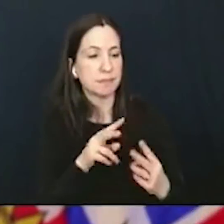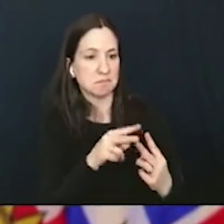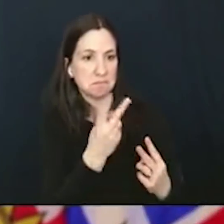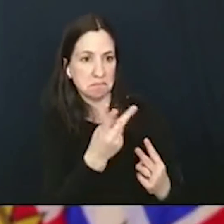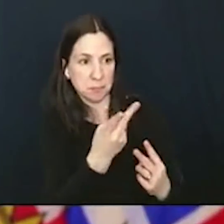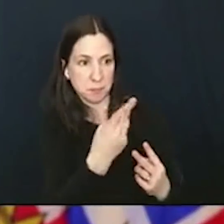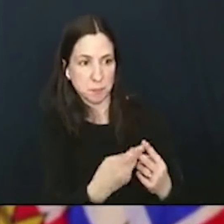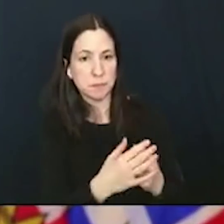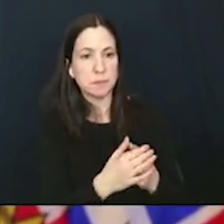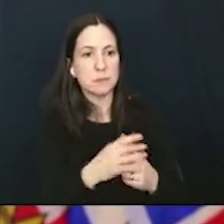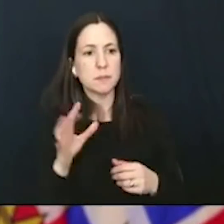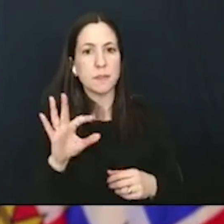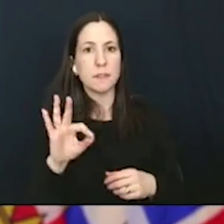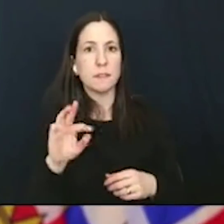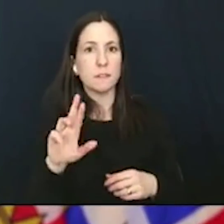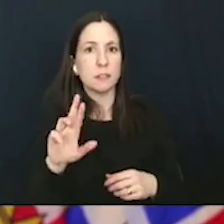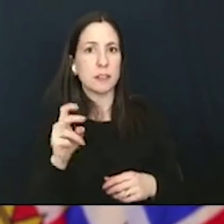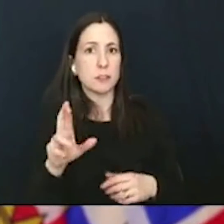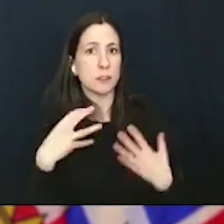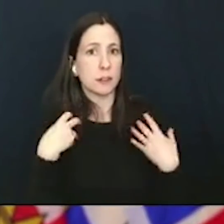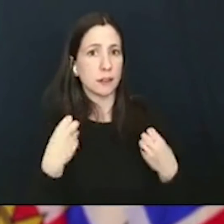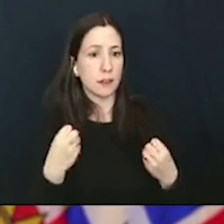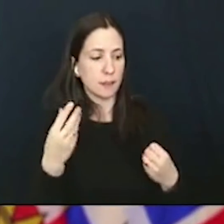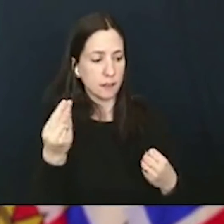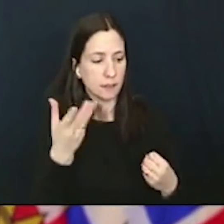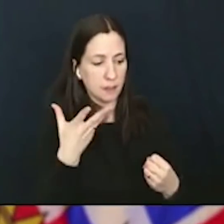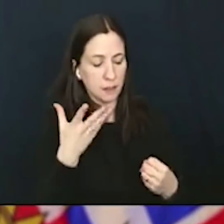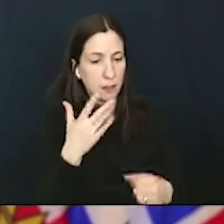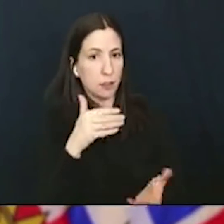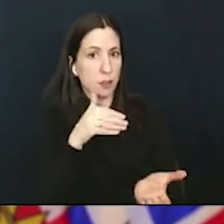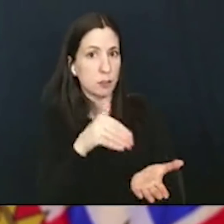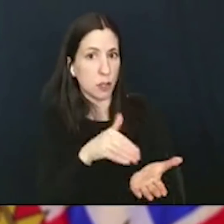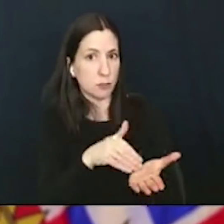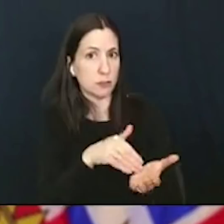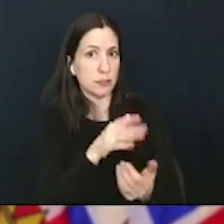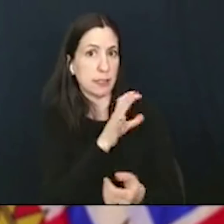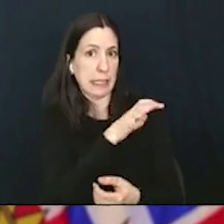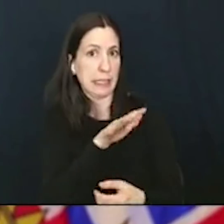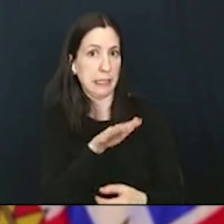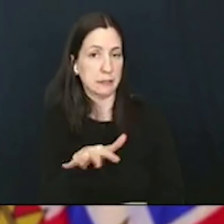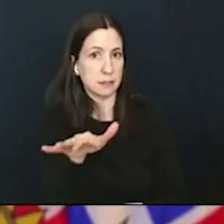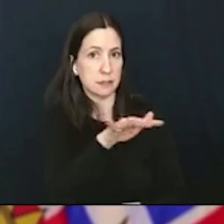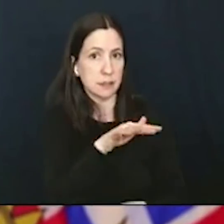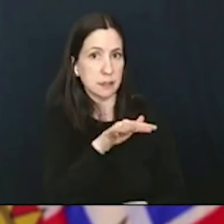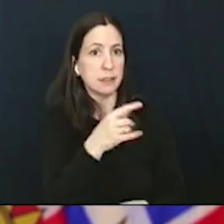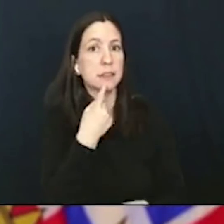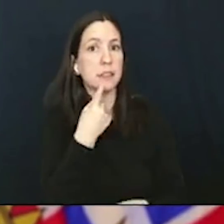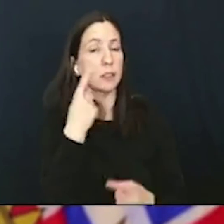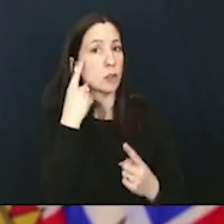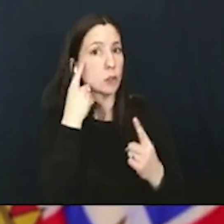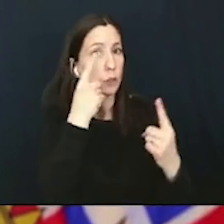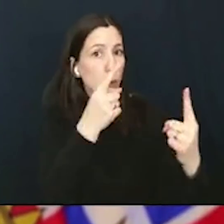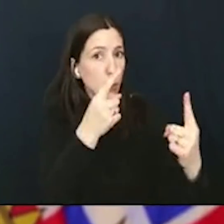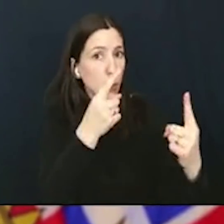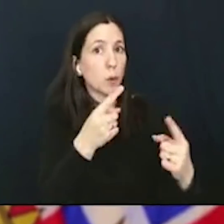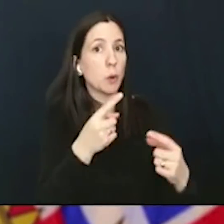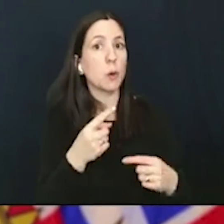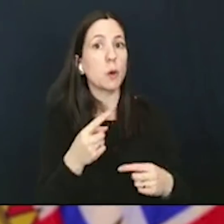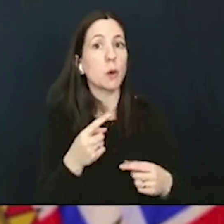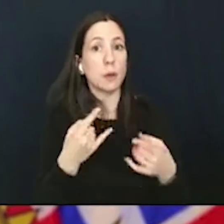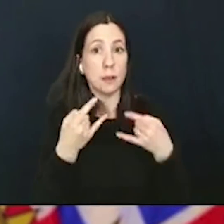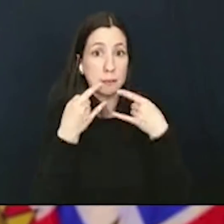Fraser Health has advised doctors and clinics in the region that the goal is to have mass